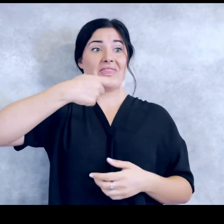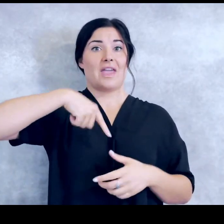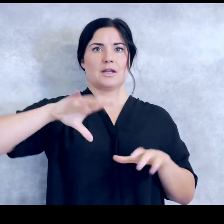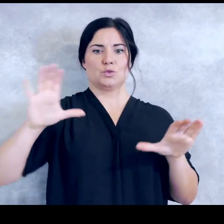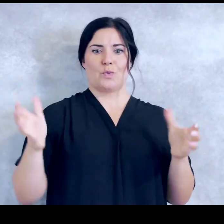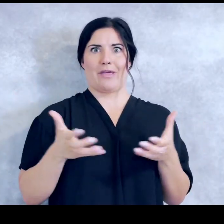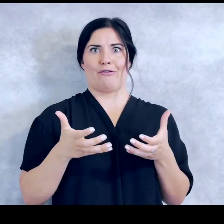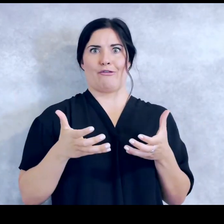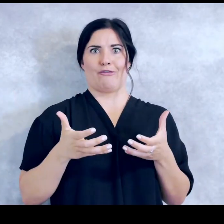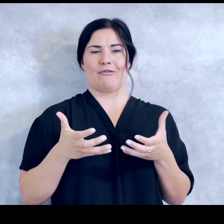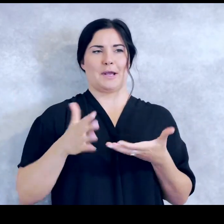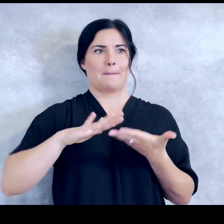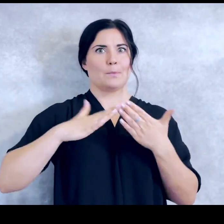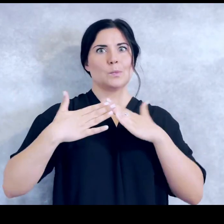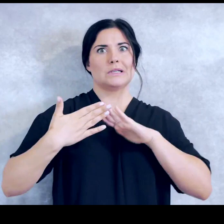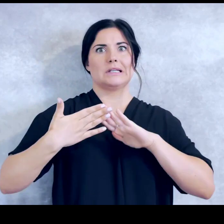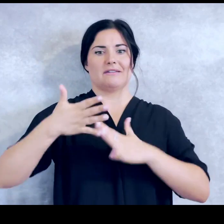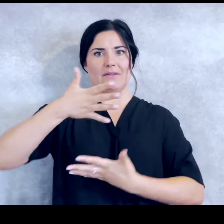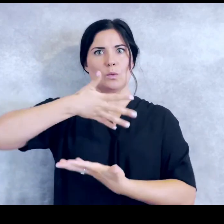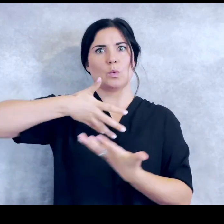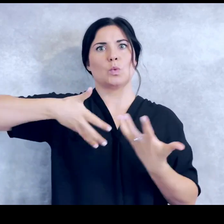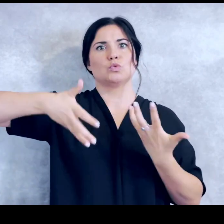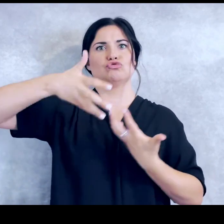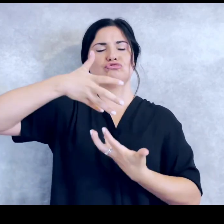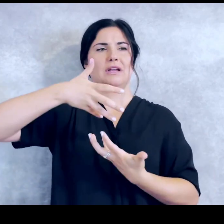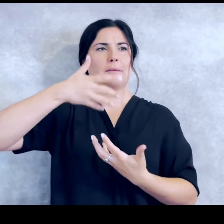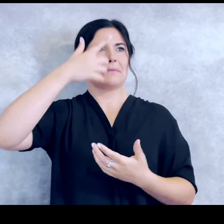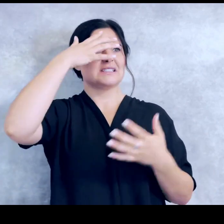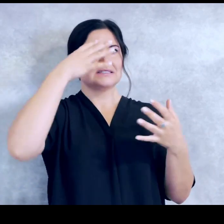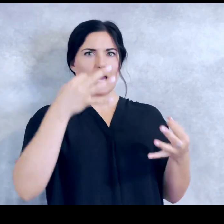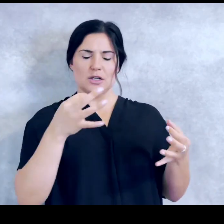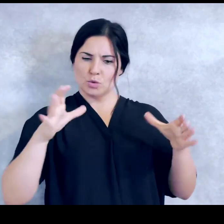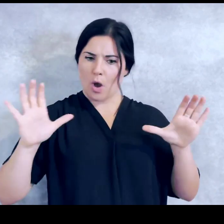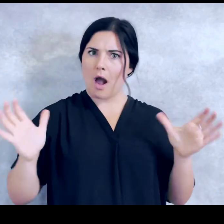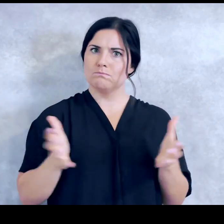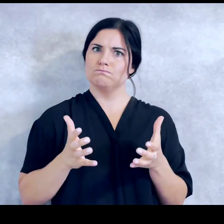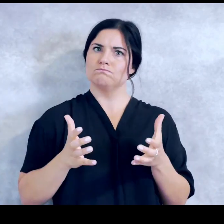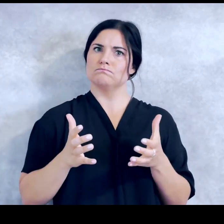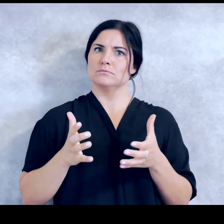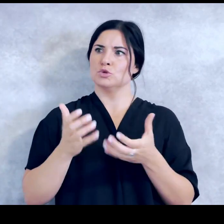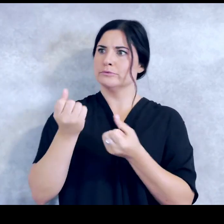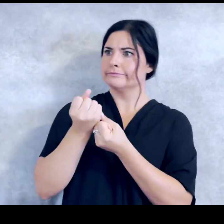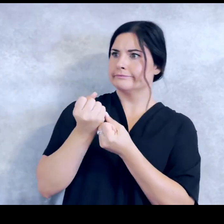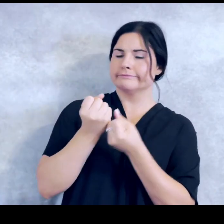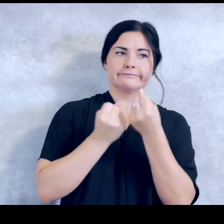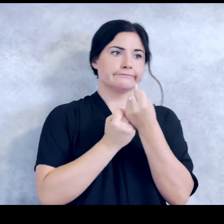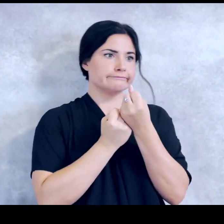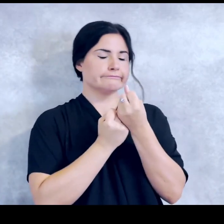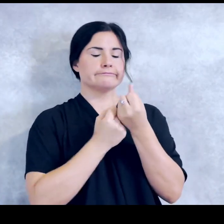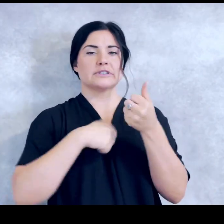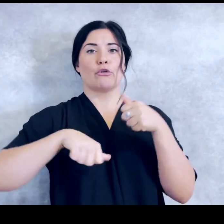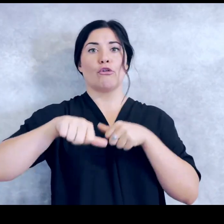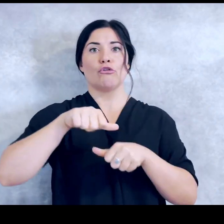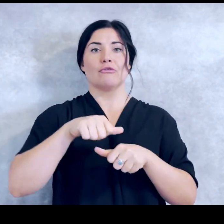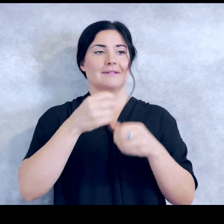the coming togetherness. That was their community. They committed themselves to it. They were devoted. They devoted themselves to